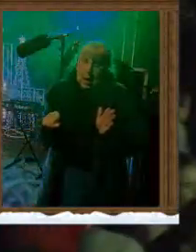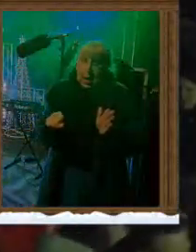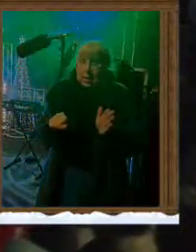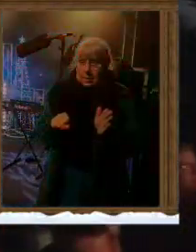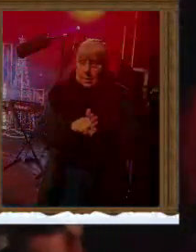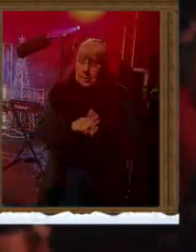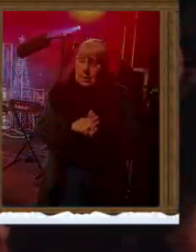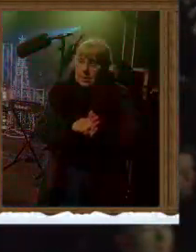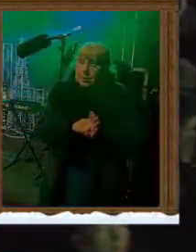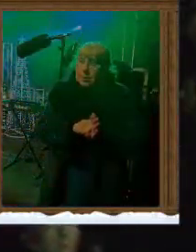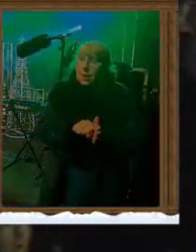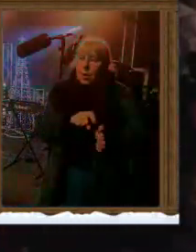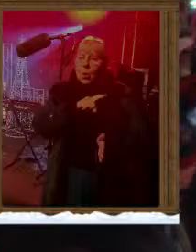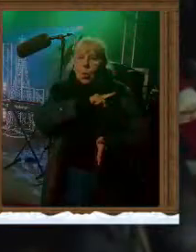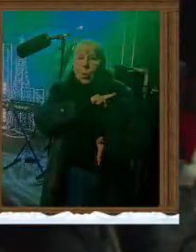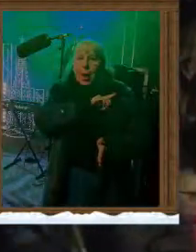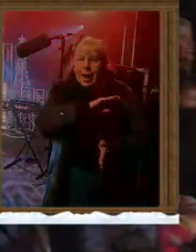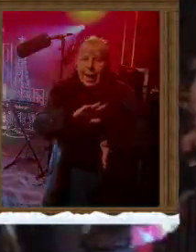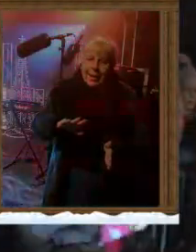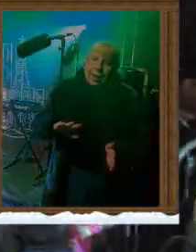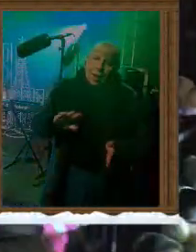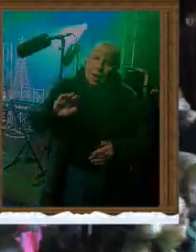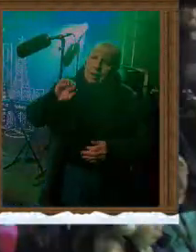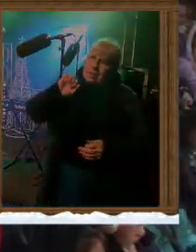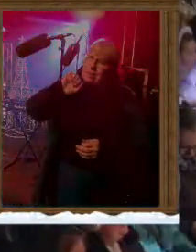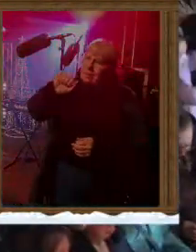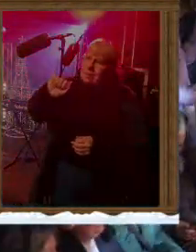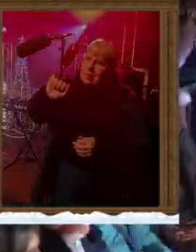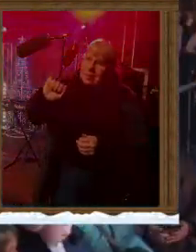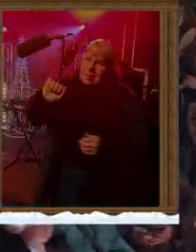Christmas. Why don't you